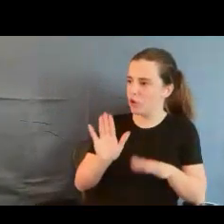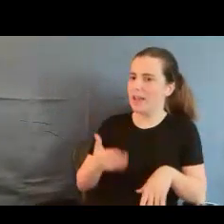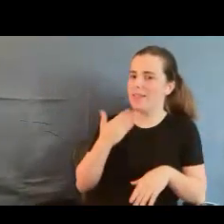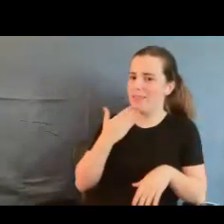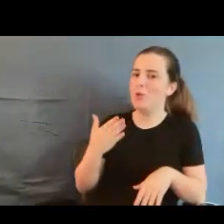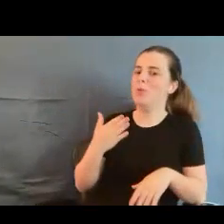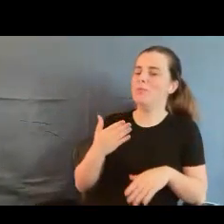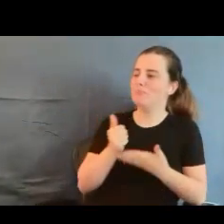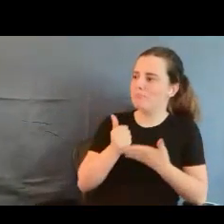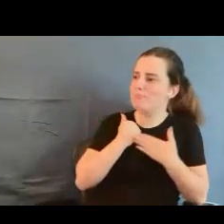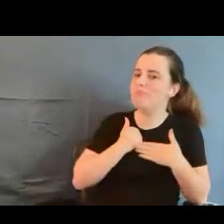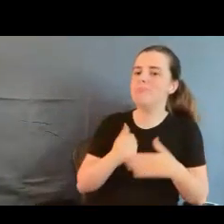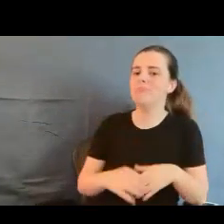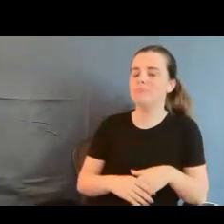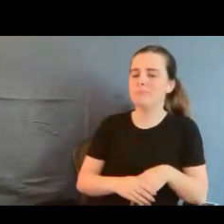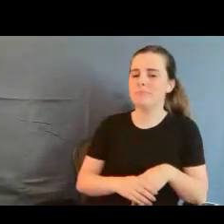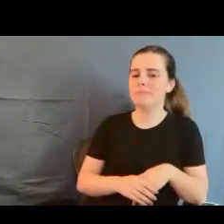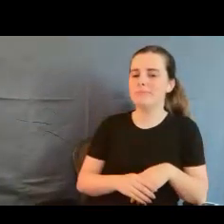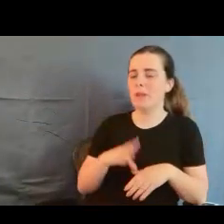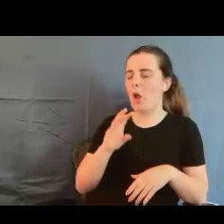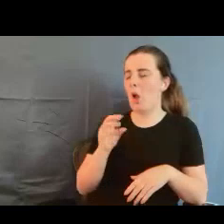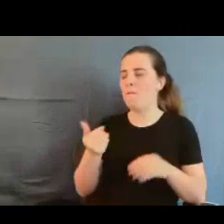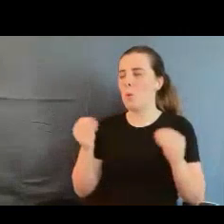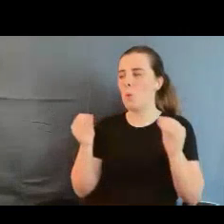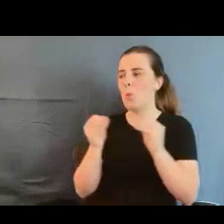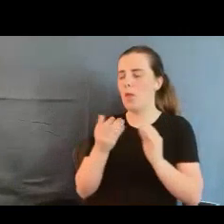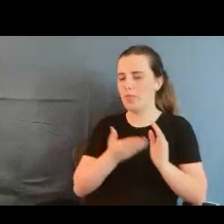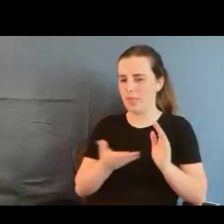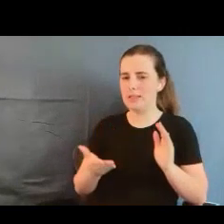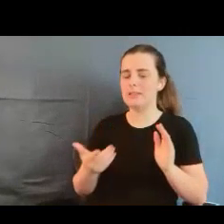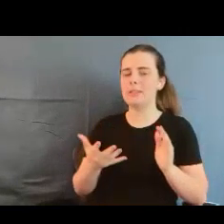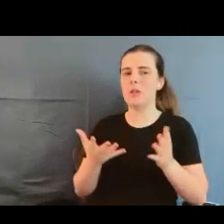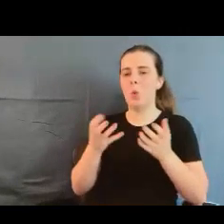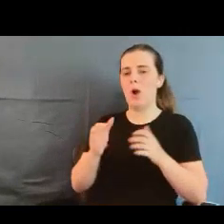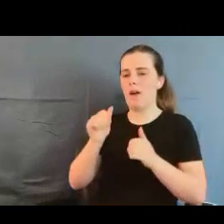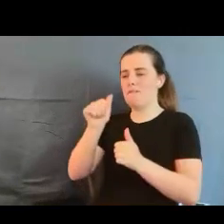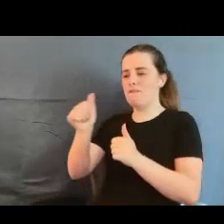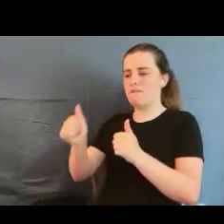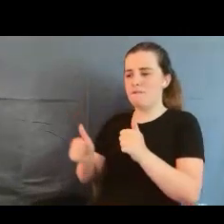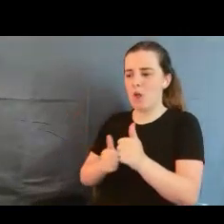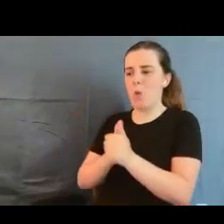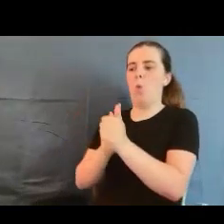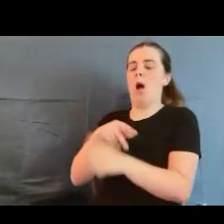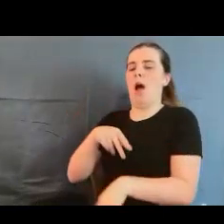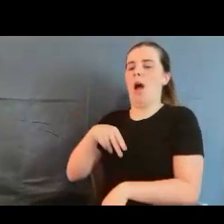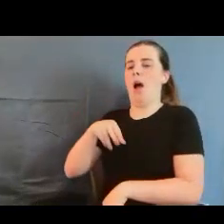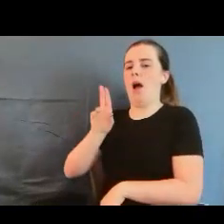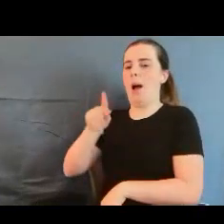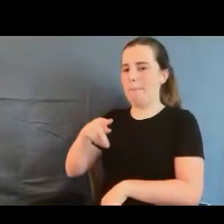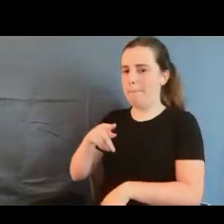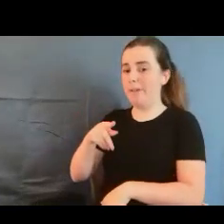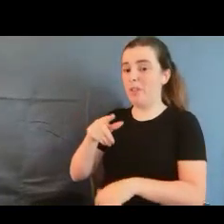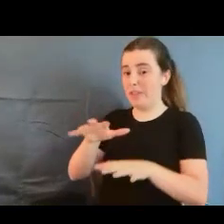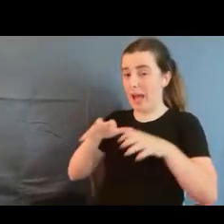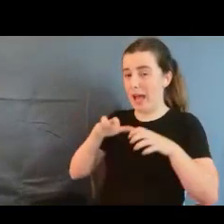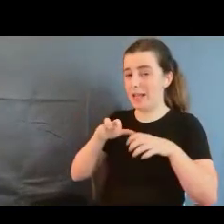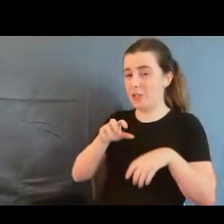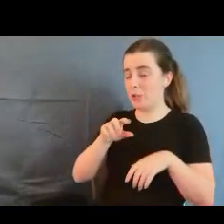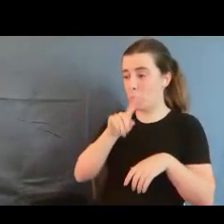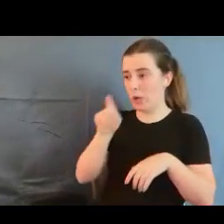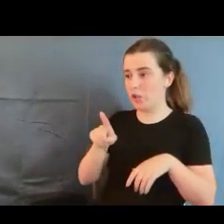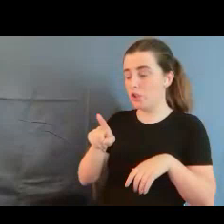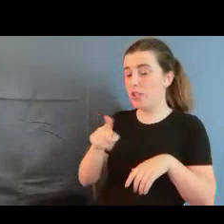helpful. A couple more things. I wanted to follow up on the ice question. I asked one of the race directors, and he said we